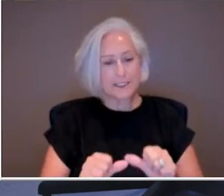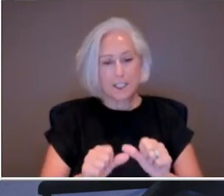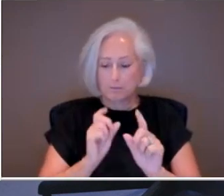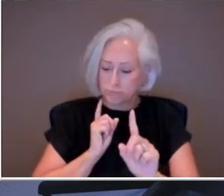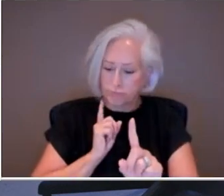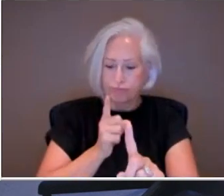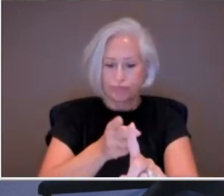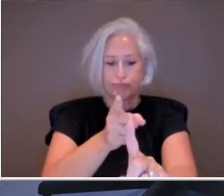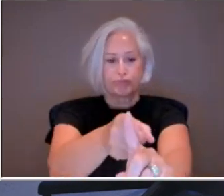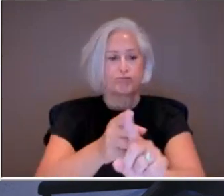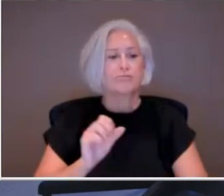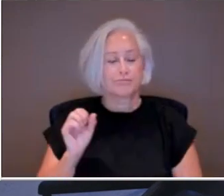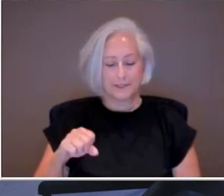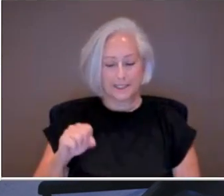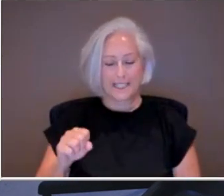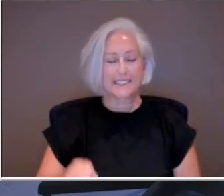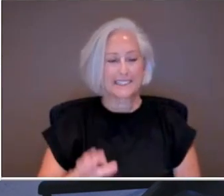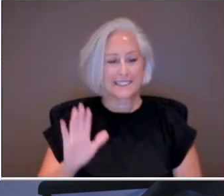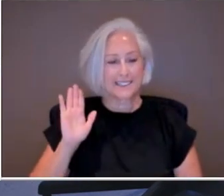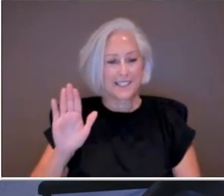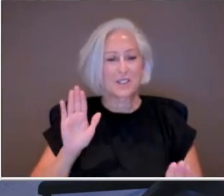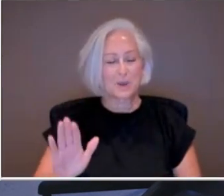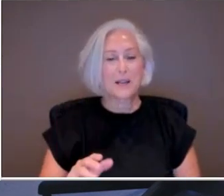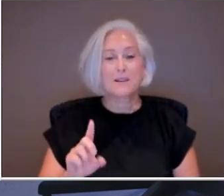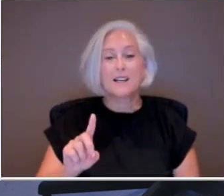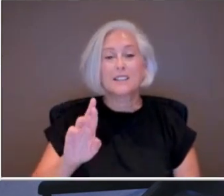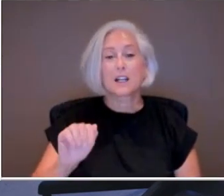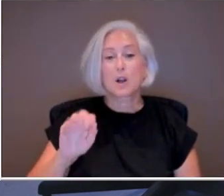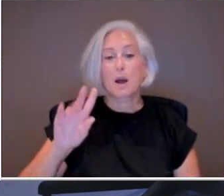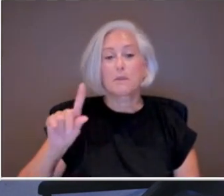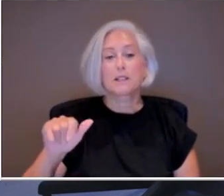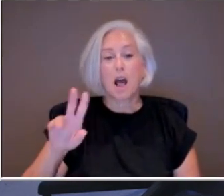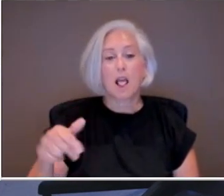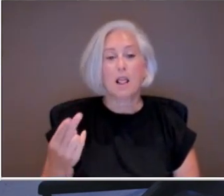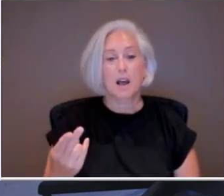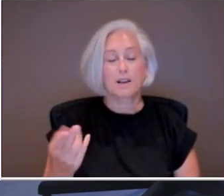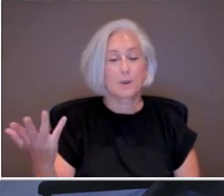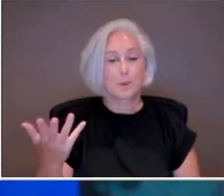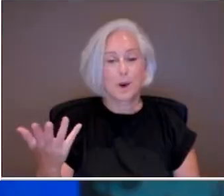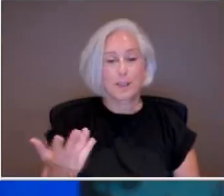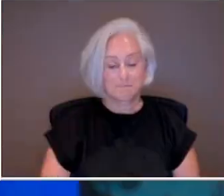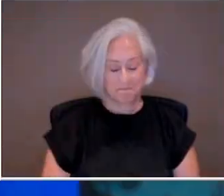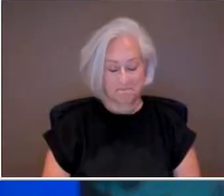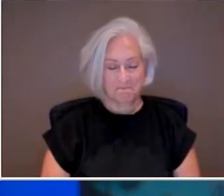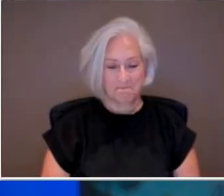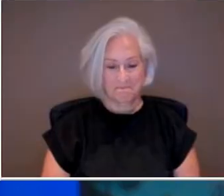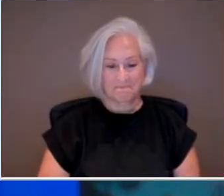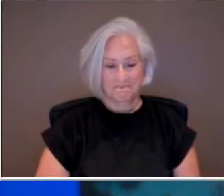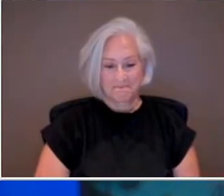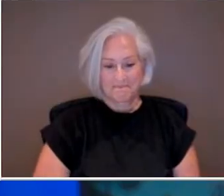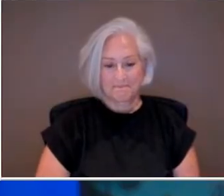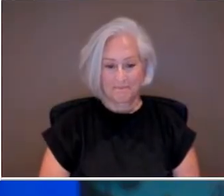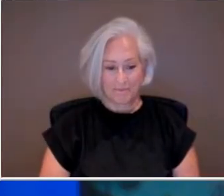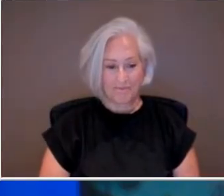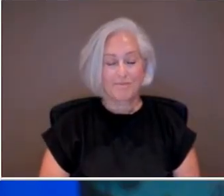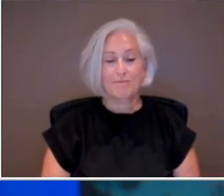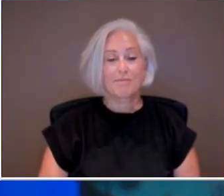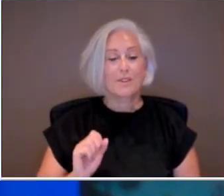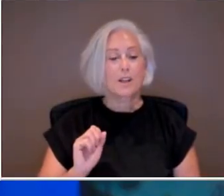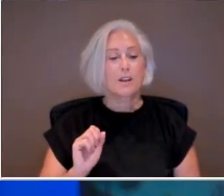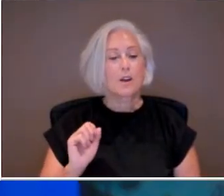dreams. Yes. That's wonderful. Dr. Abdallah, what do you want our viewers to know? Well, mainly, I think we all understand about how